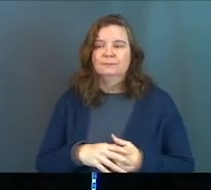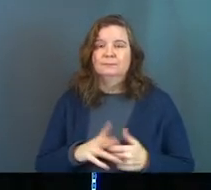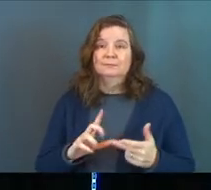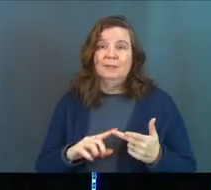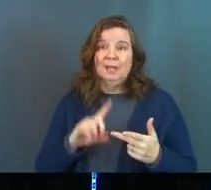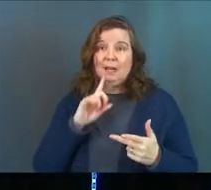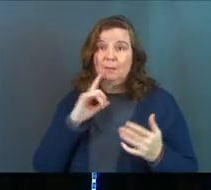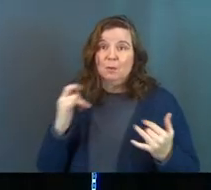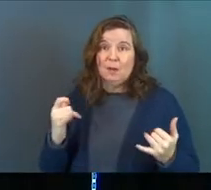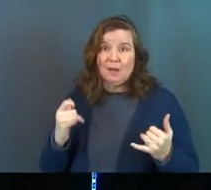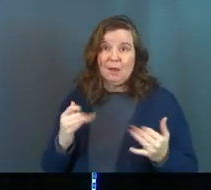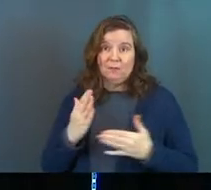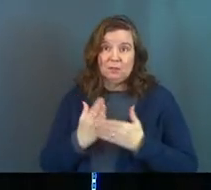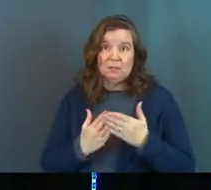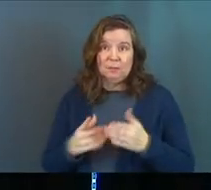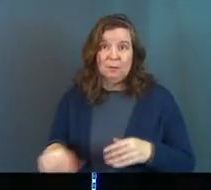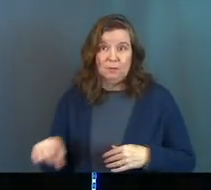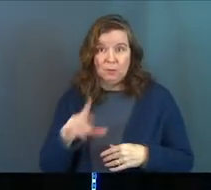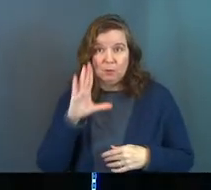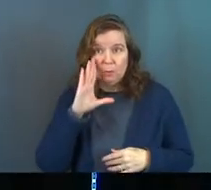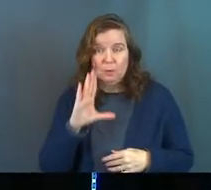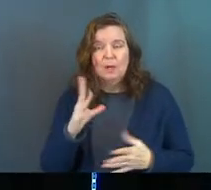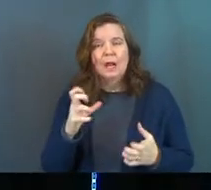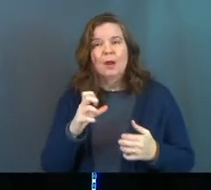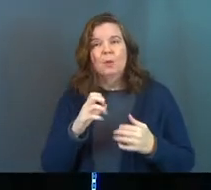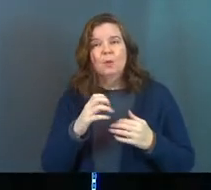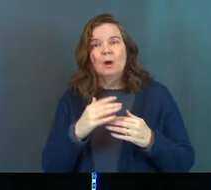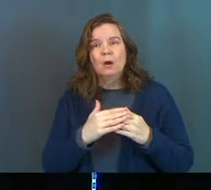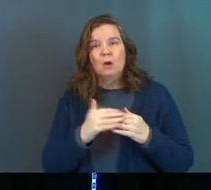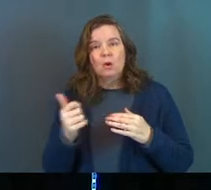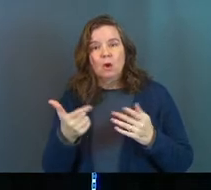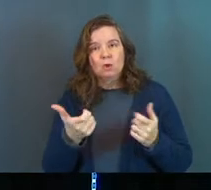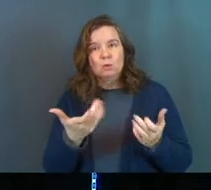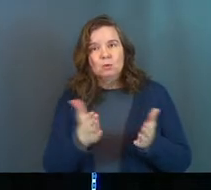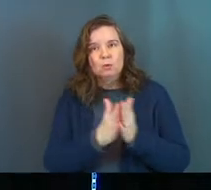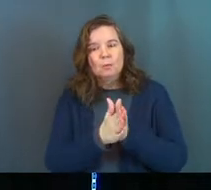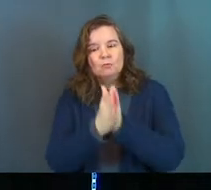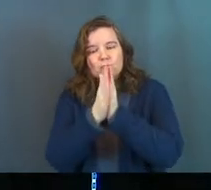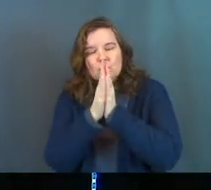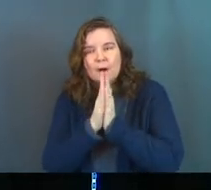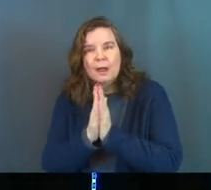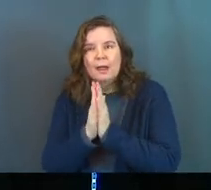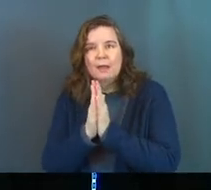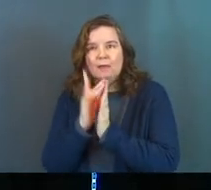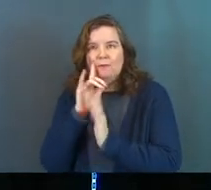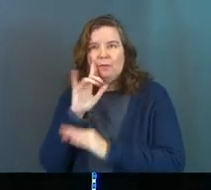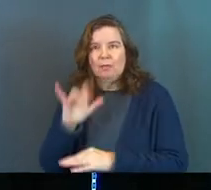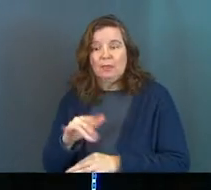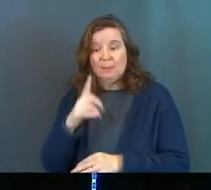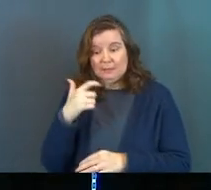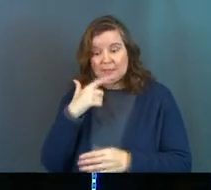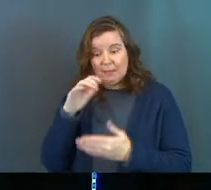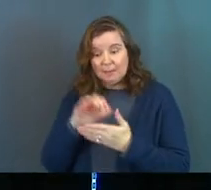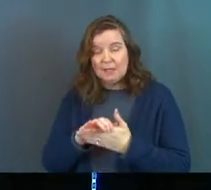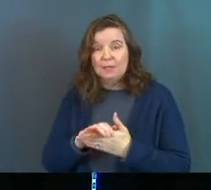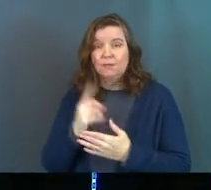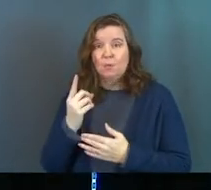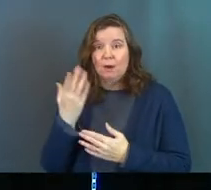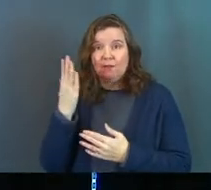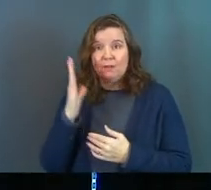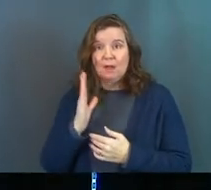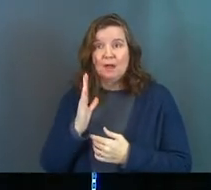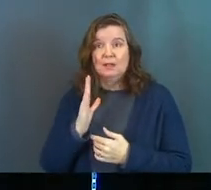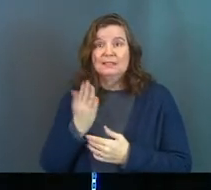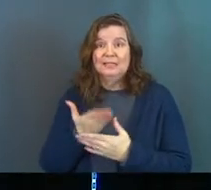It's going to be right now. And I want to call you to pray for that, because I believe one of